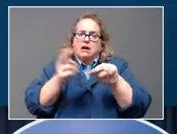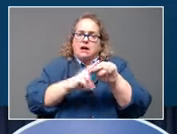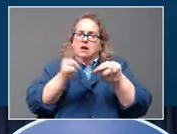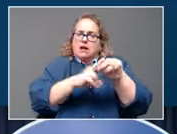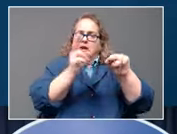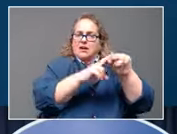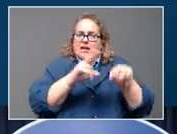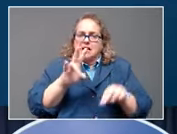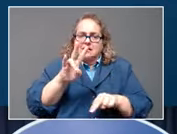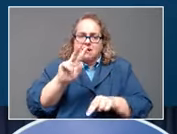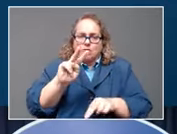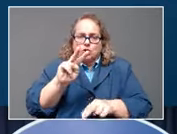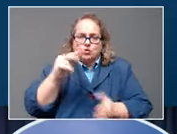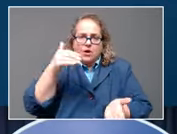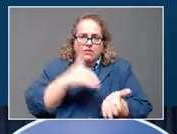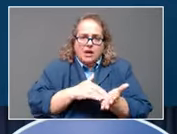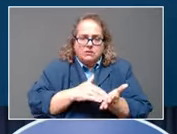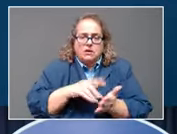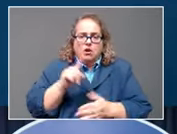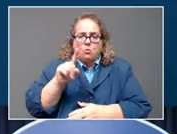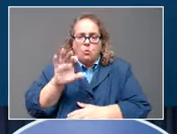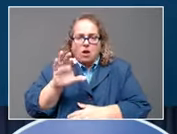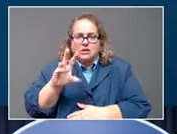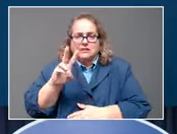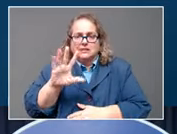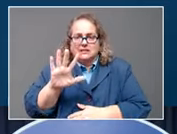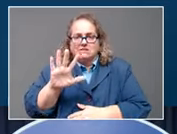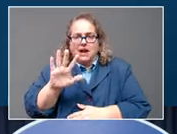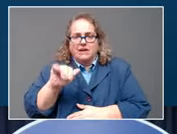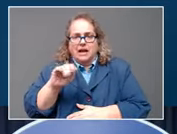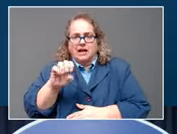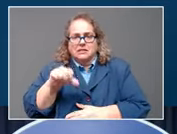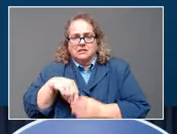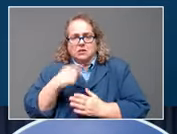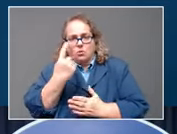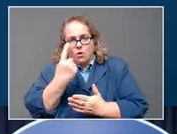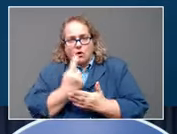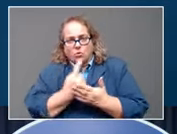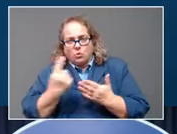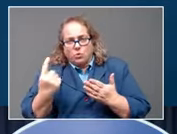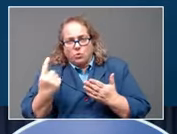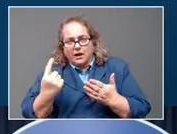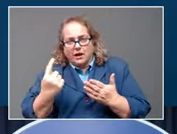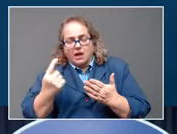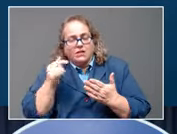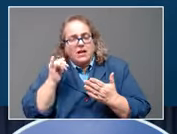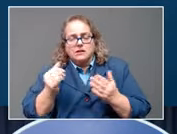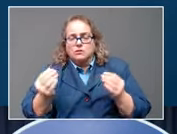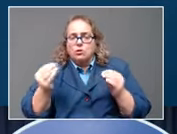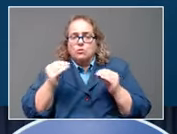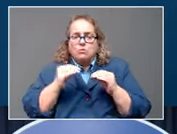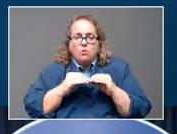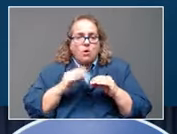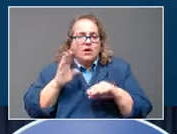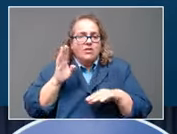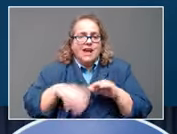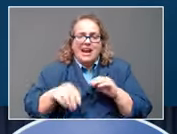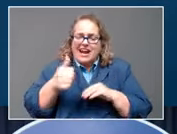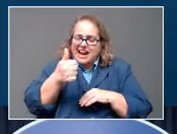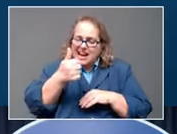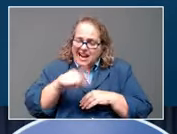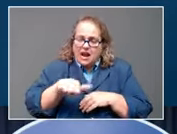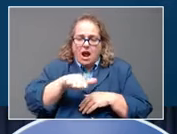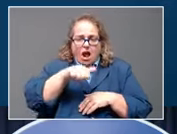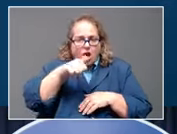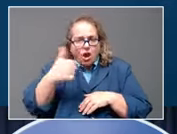72,165 cases in 1 week, by far more than any other surge that we